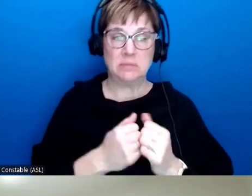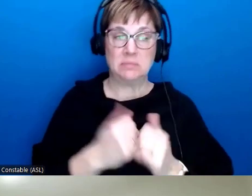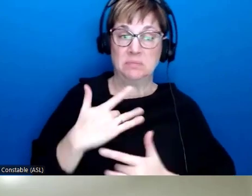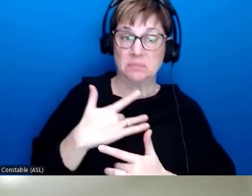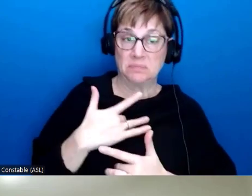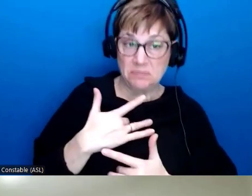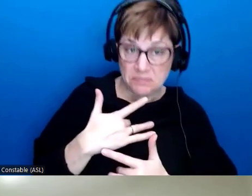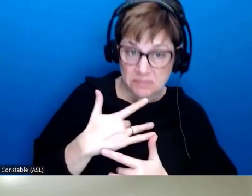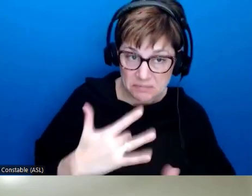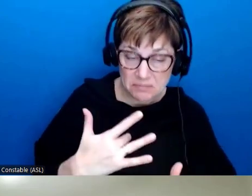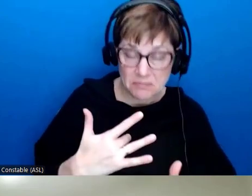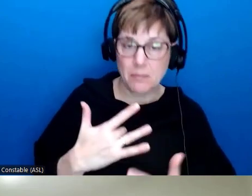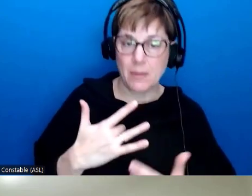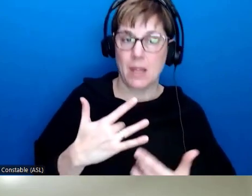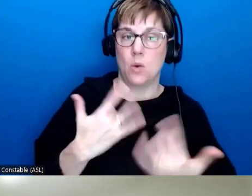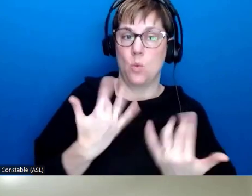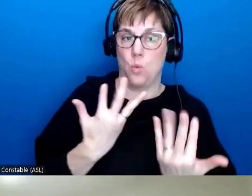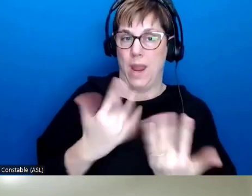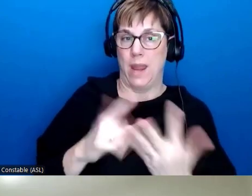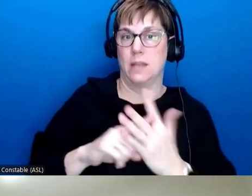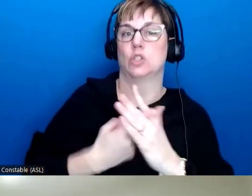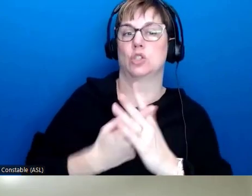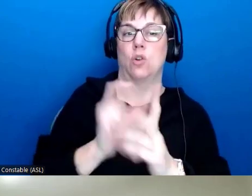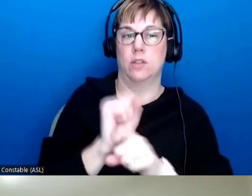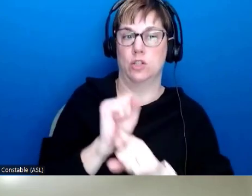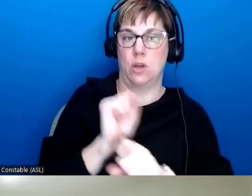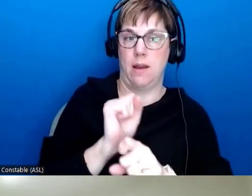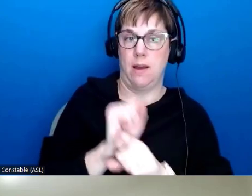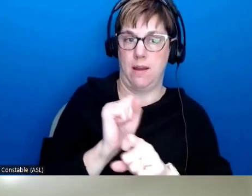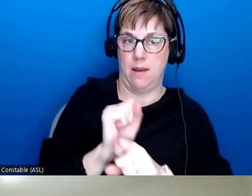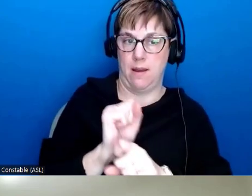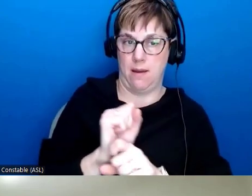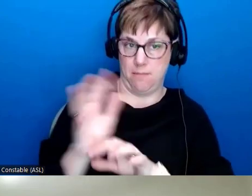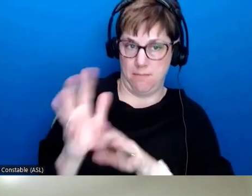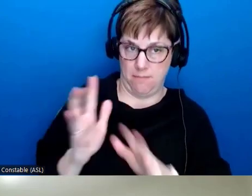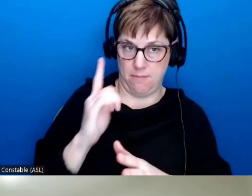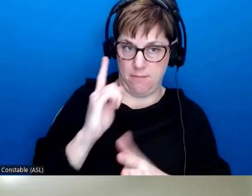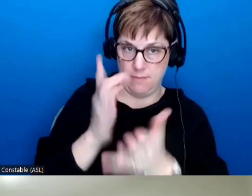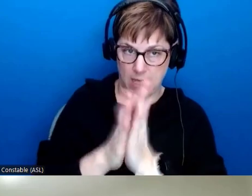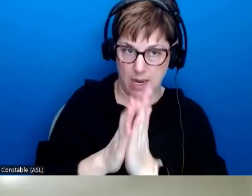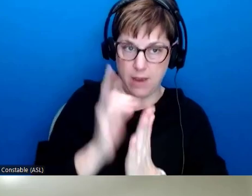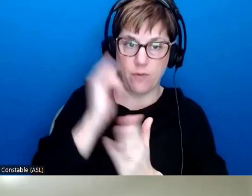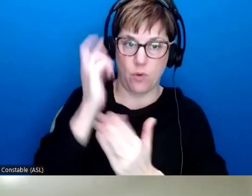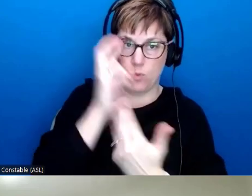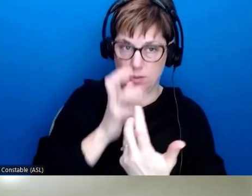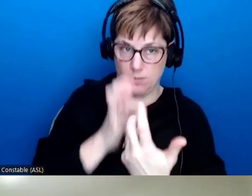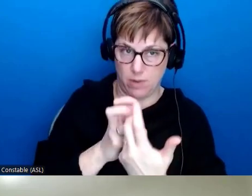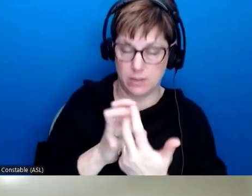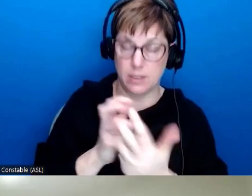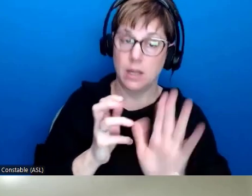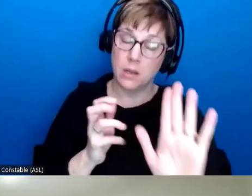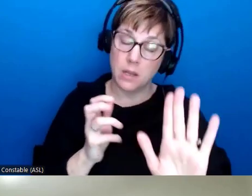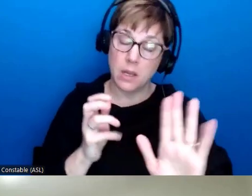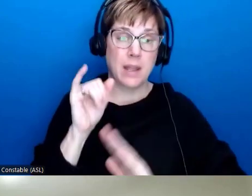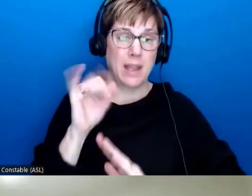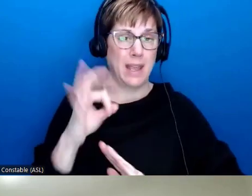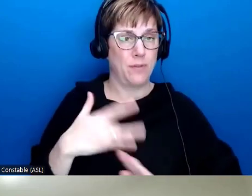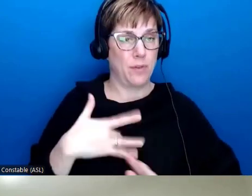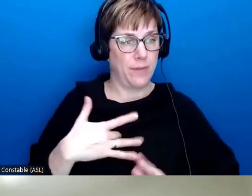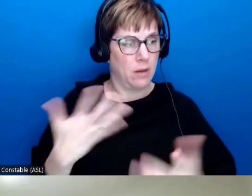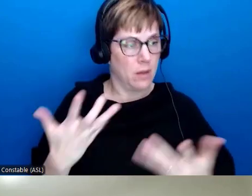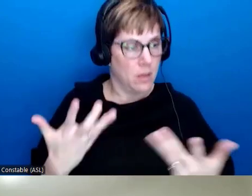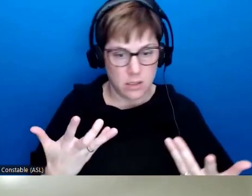until you have started your job to seek a reasonable accommodation, unless you really feel like